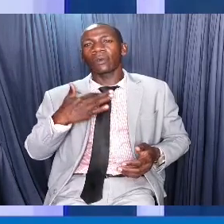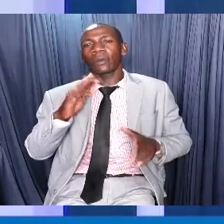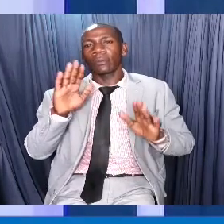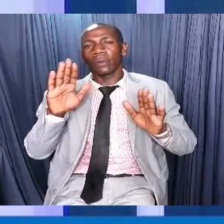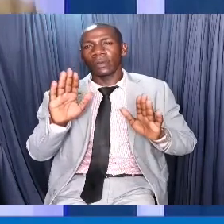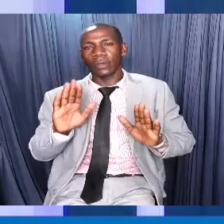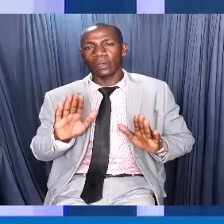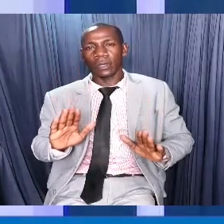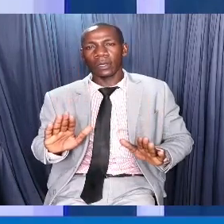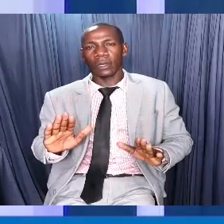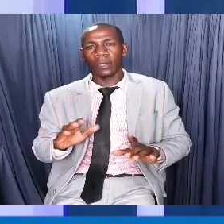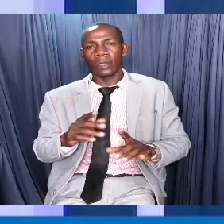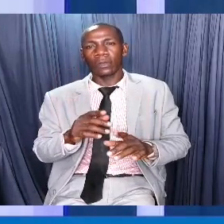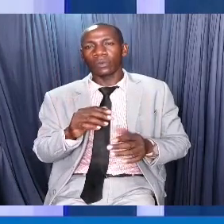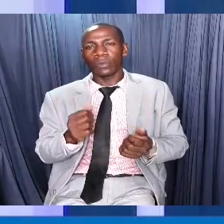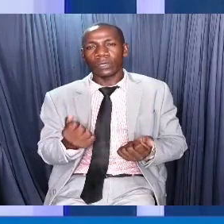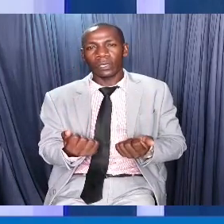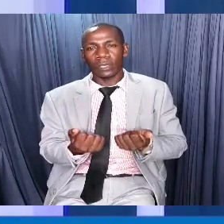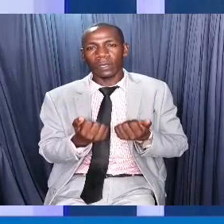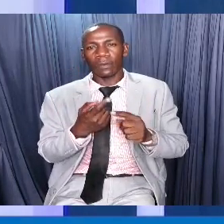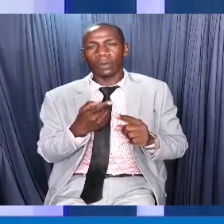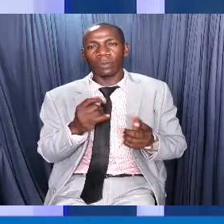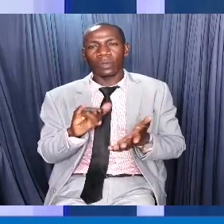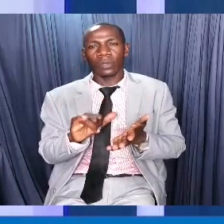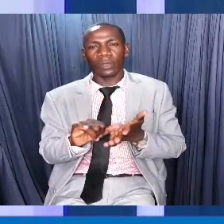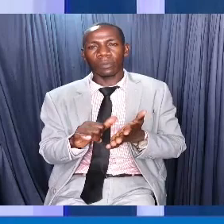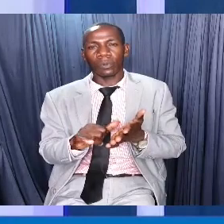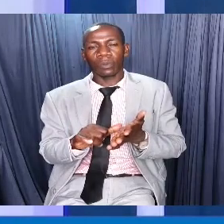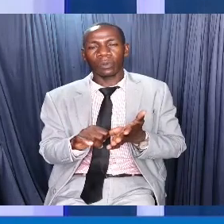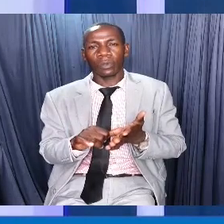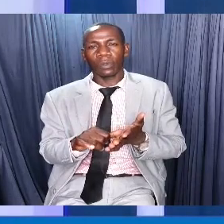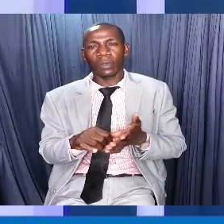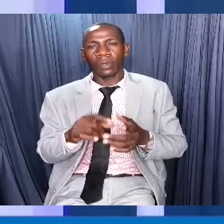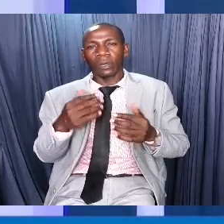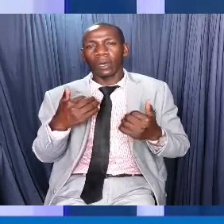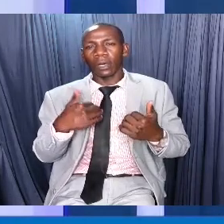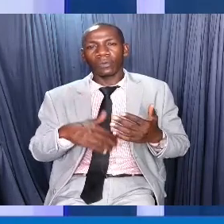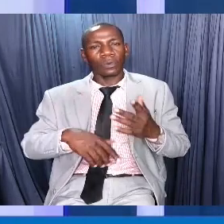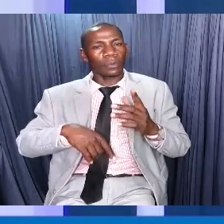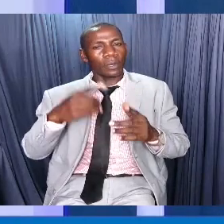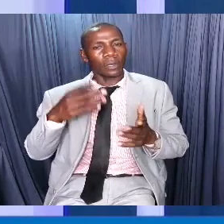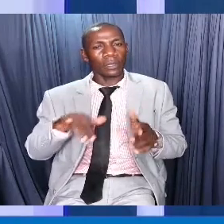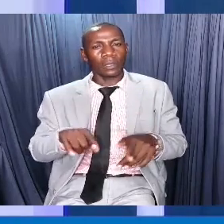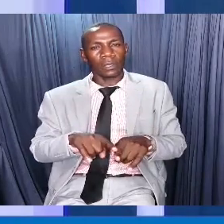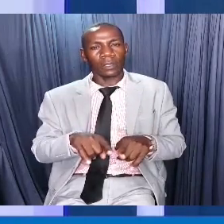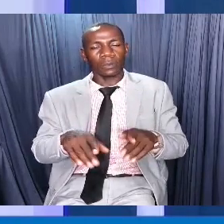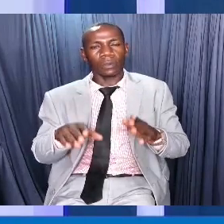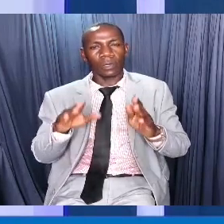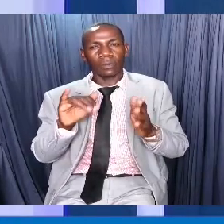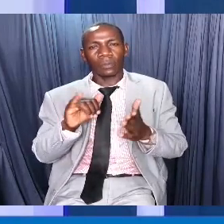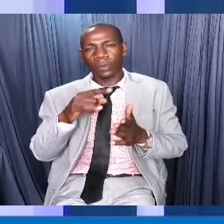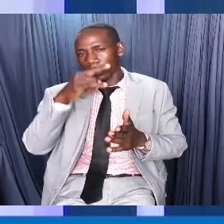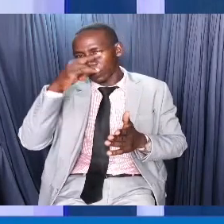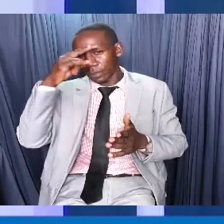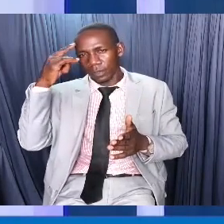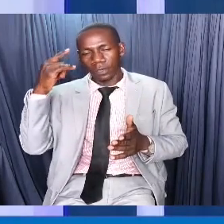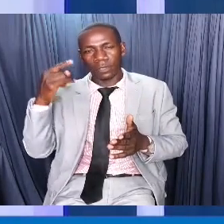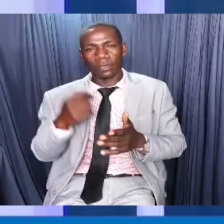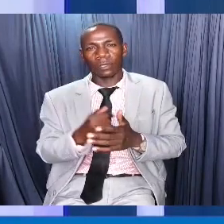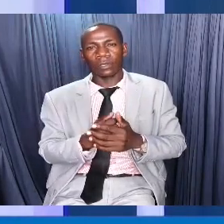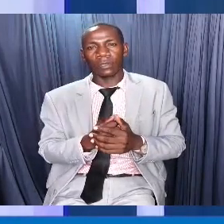I deserve kuokoka na shida hii. To be saved from this problem. Nastahili. I deserve kwa njia hii. To prosper in this direction. Kwa sababu.